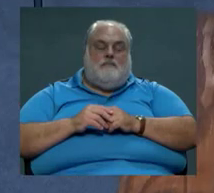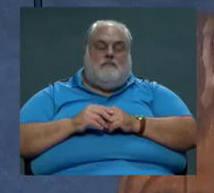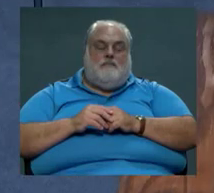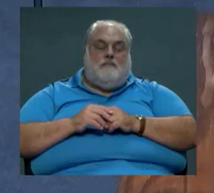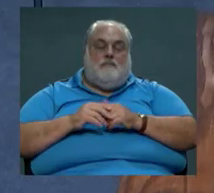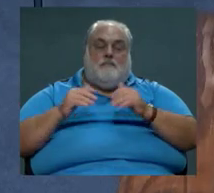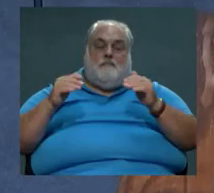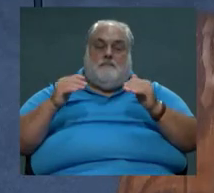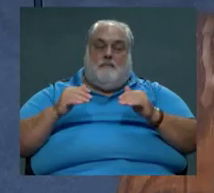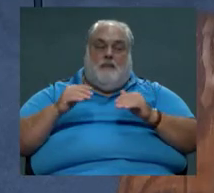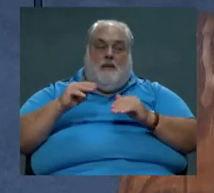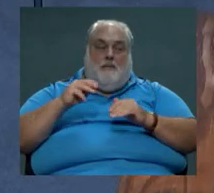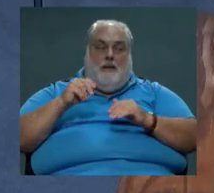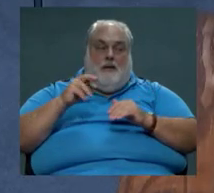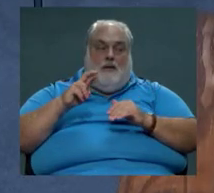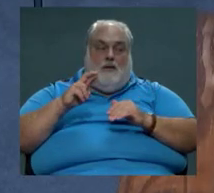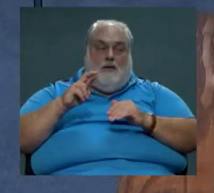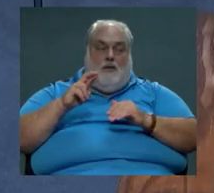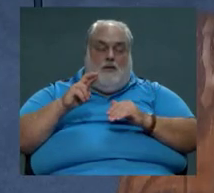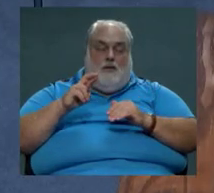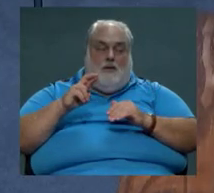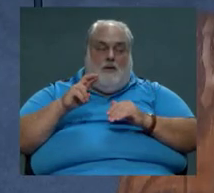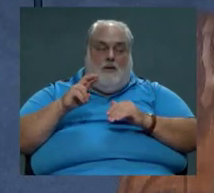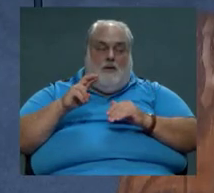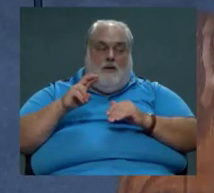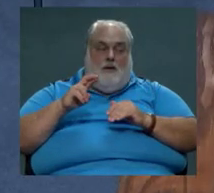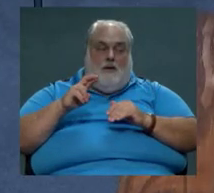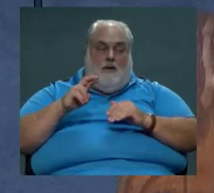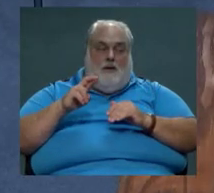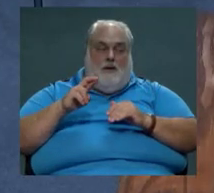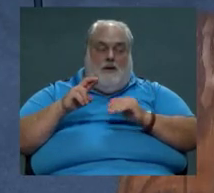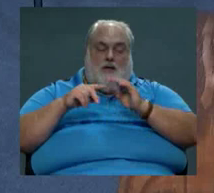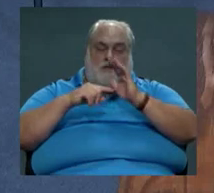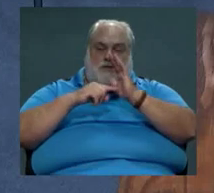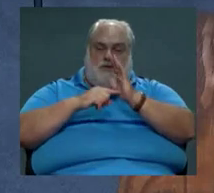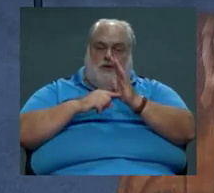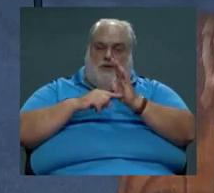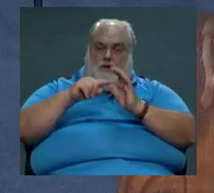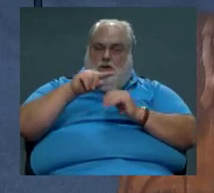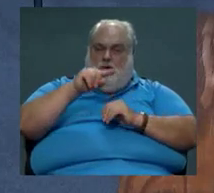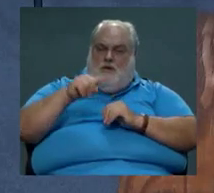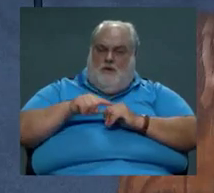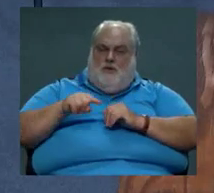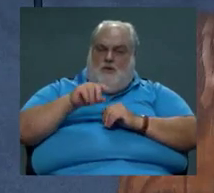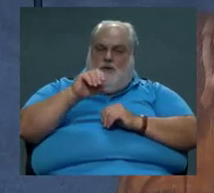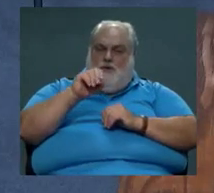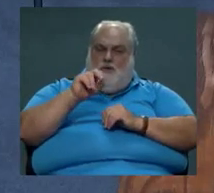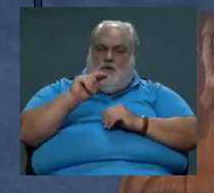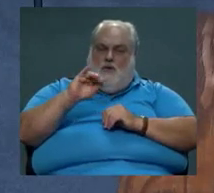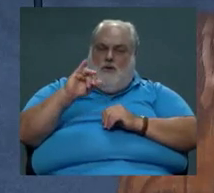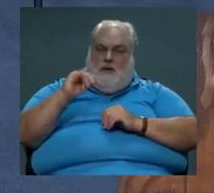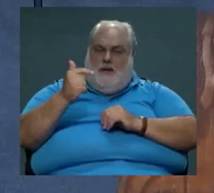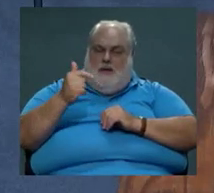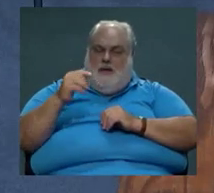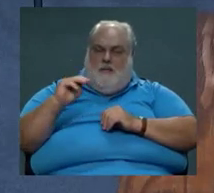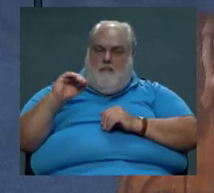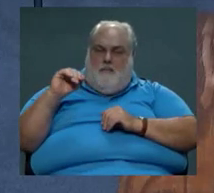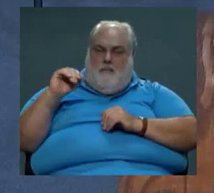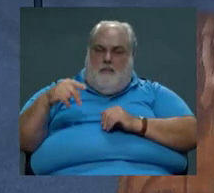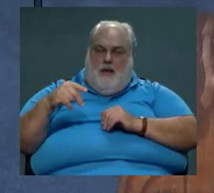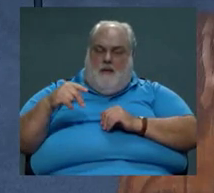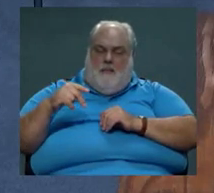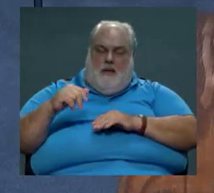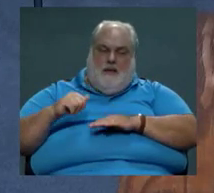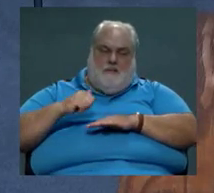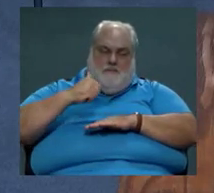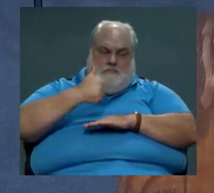Mayor, Vice Members of the Board. Scott, if you'll bring up the zoning map, I'll kind of give them an idea of where this property is. This property is